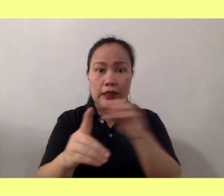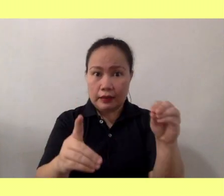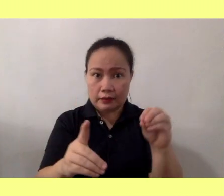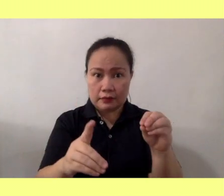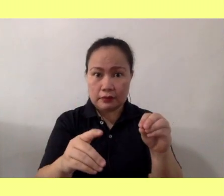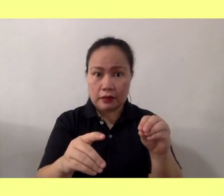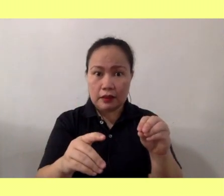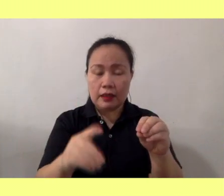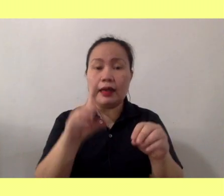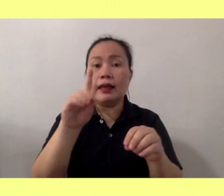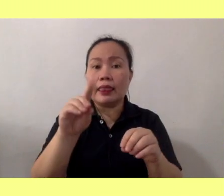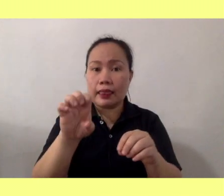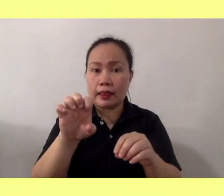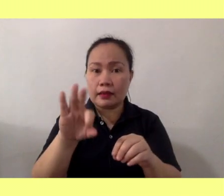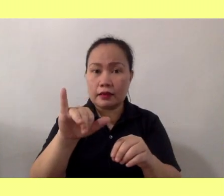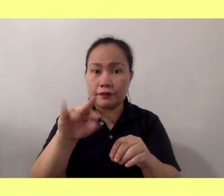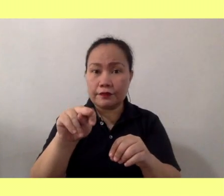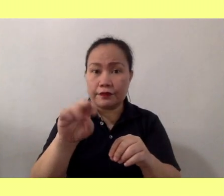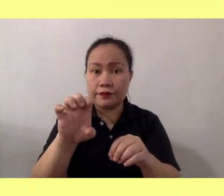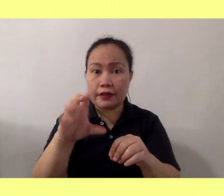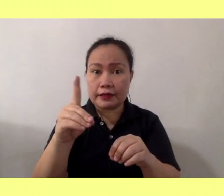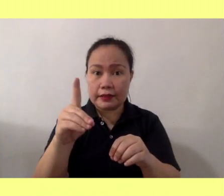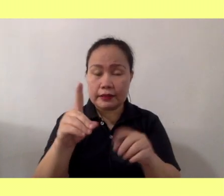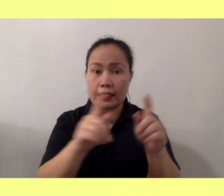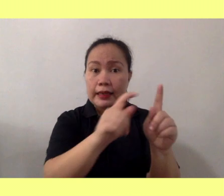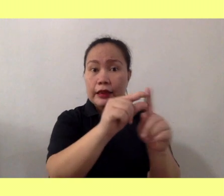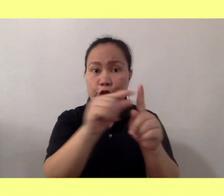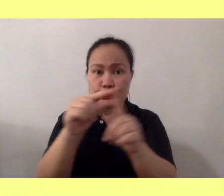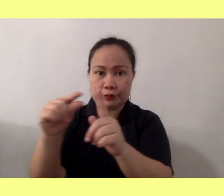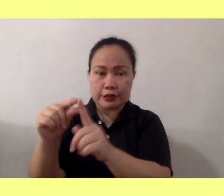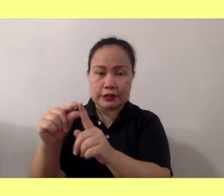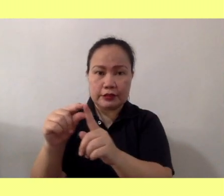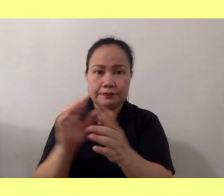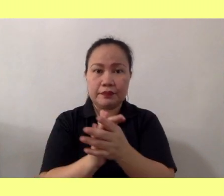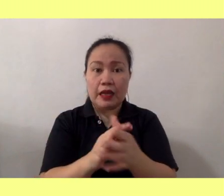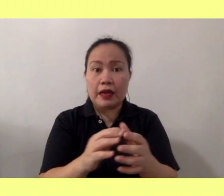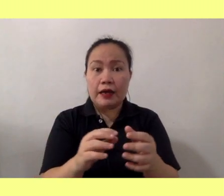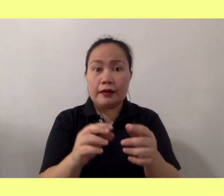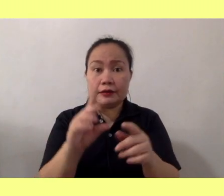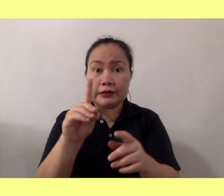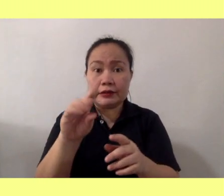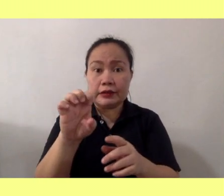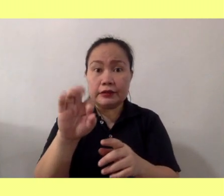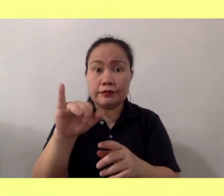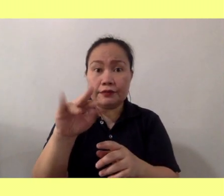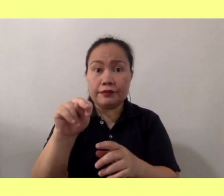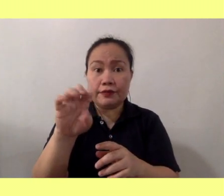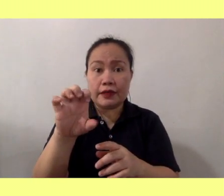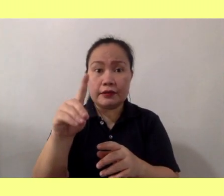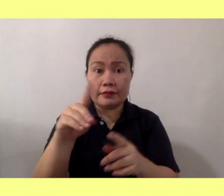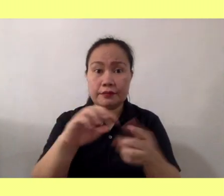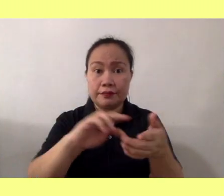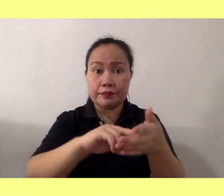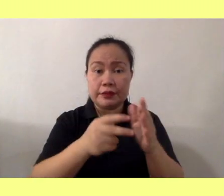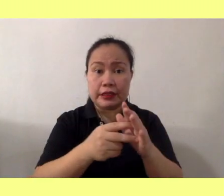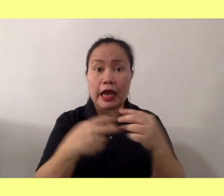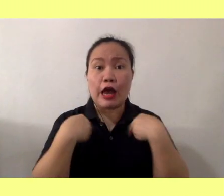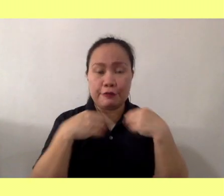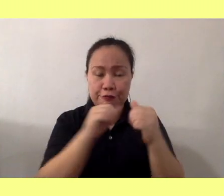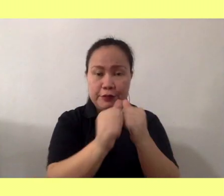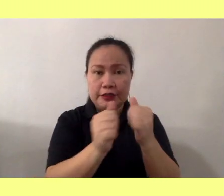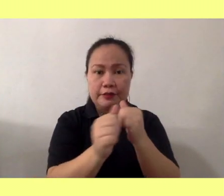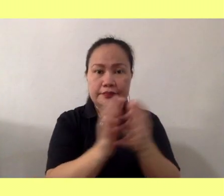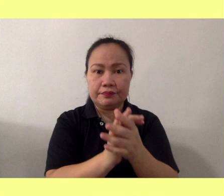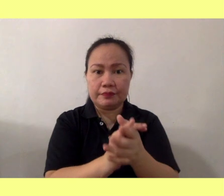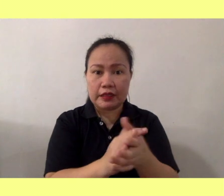terms. And then abangan po natin ang part 2, which is our next video, which will focus on the